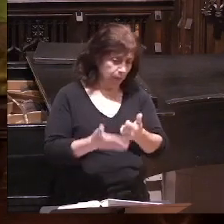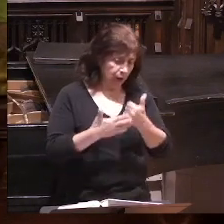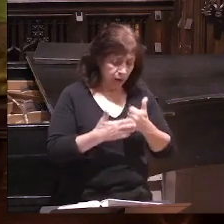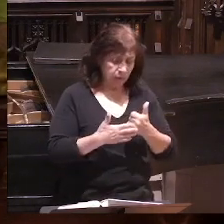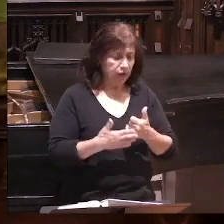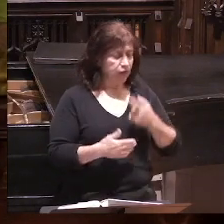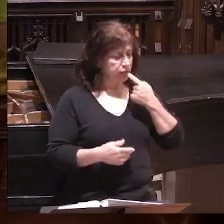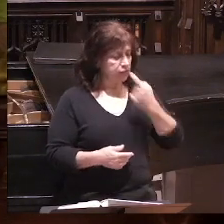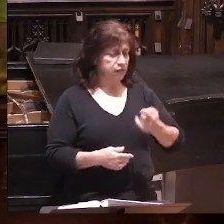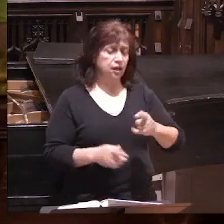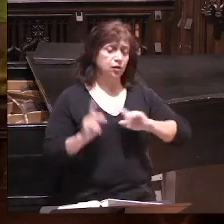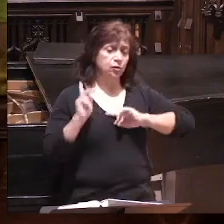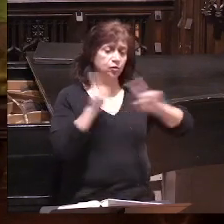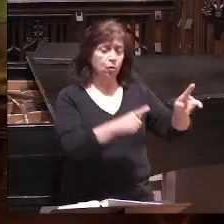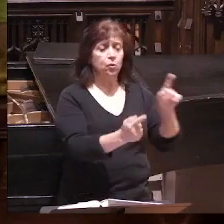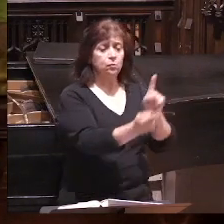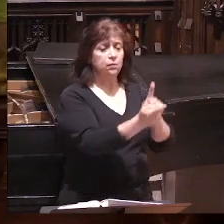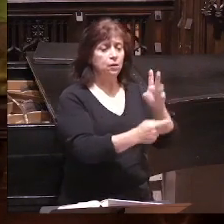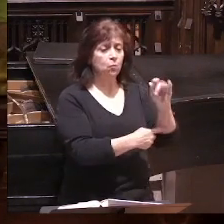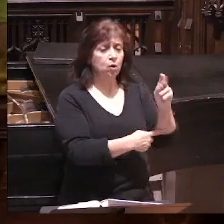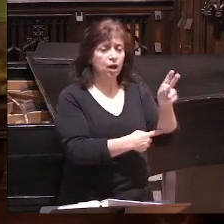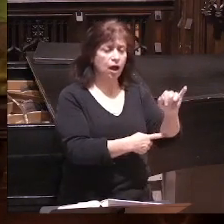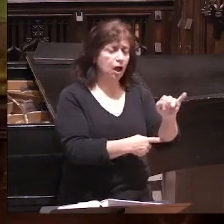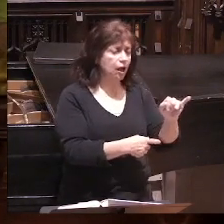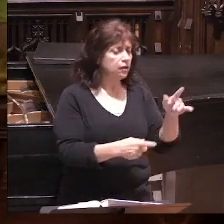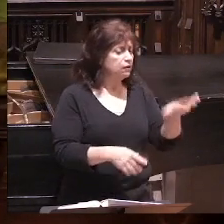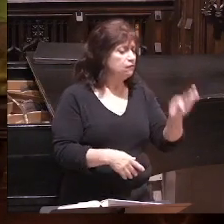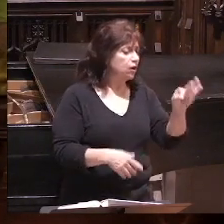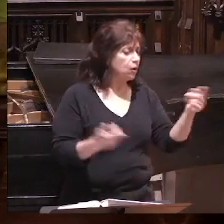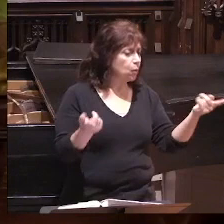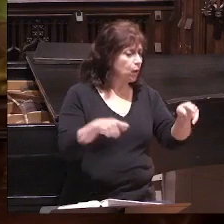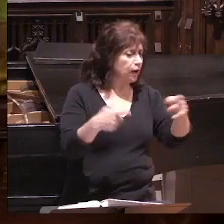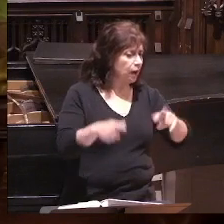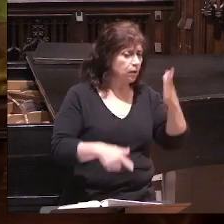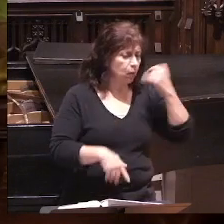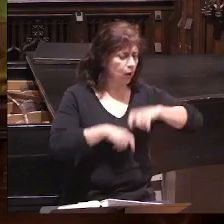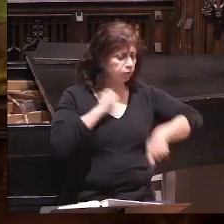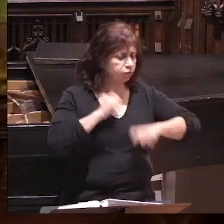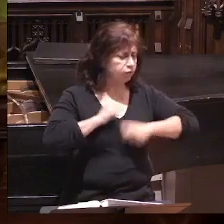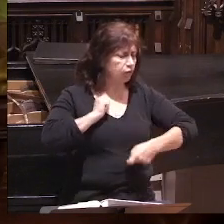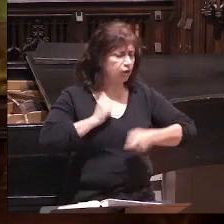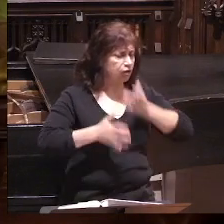to go out to Mordecai to learn what was happening and why.